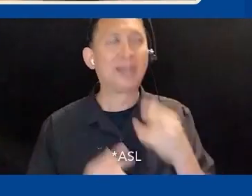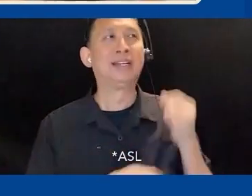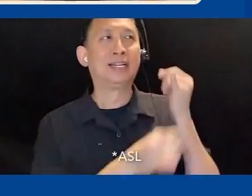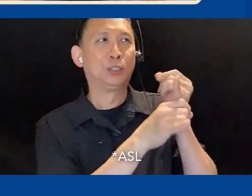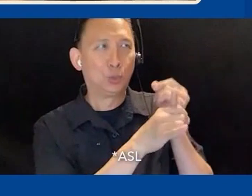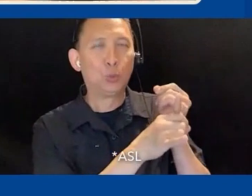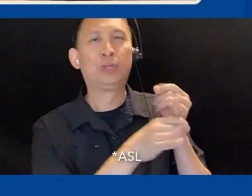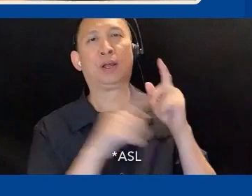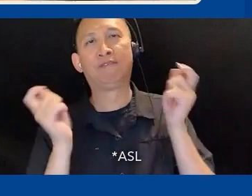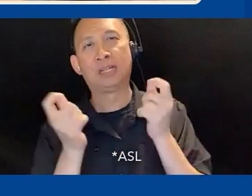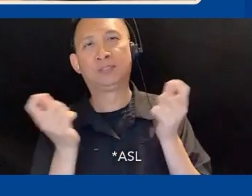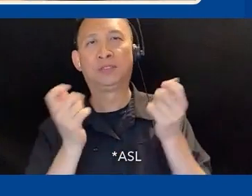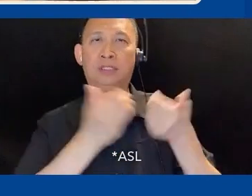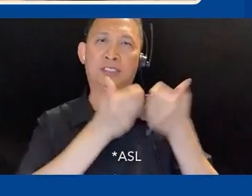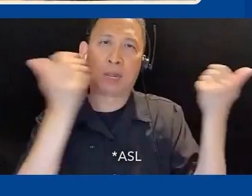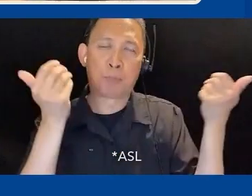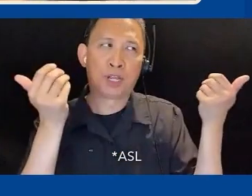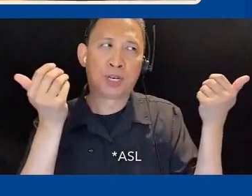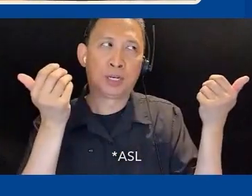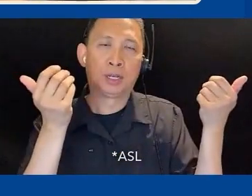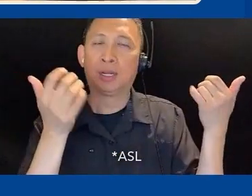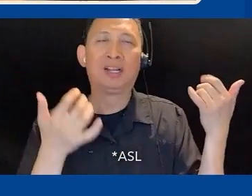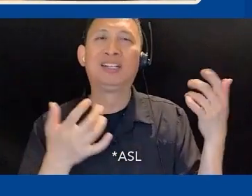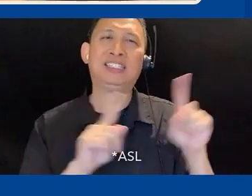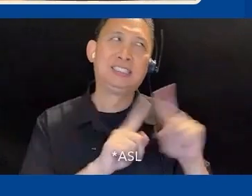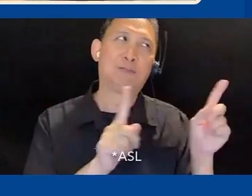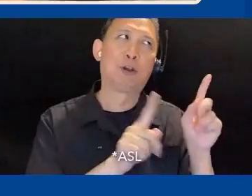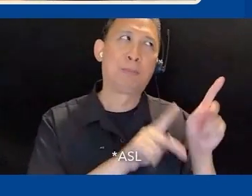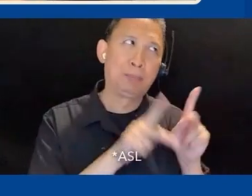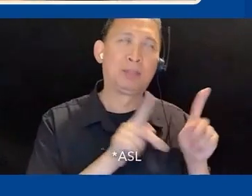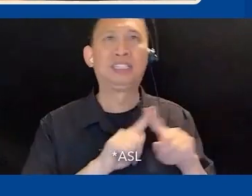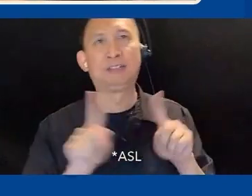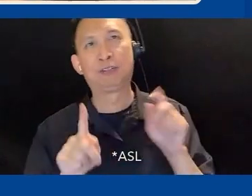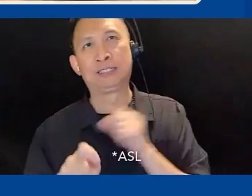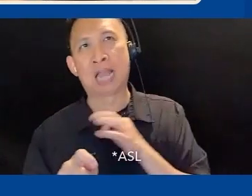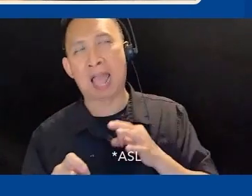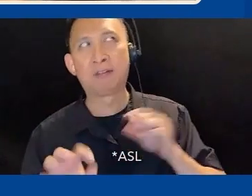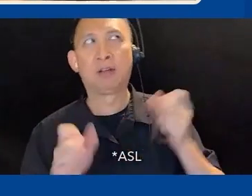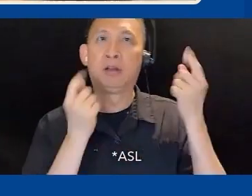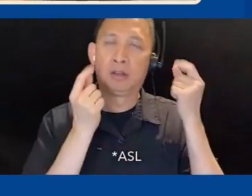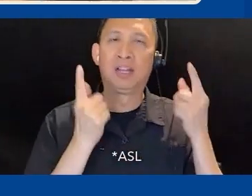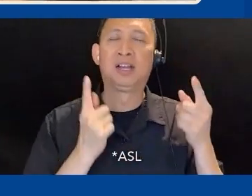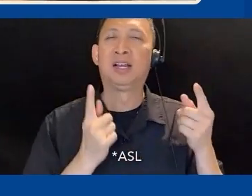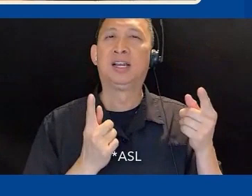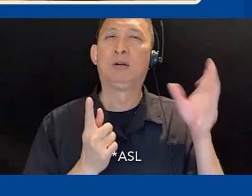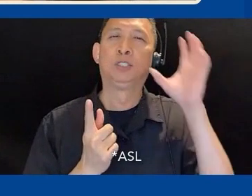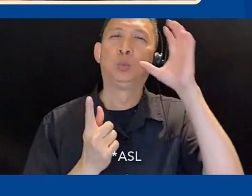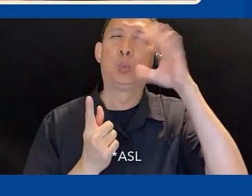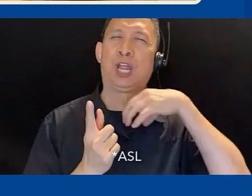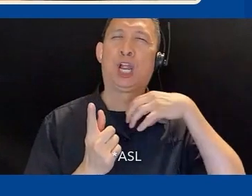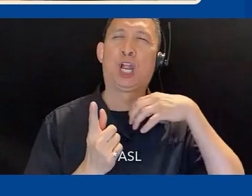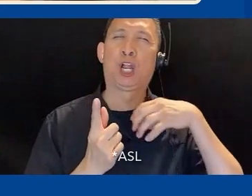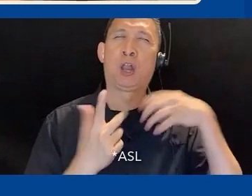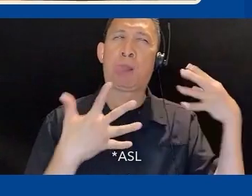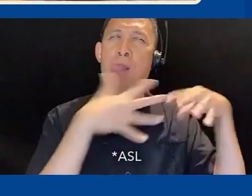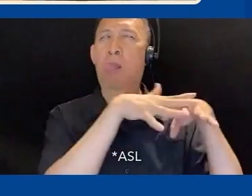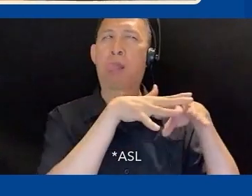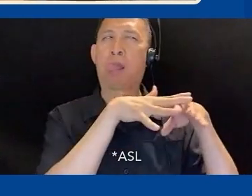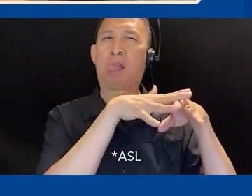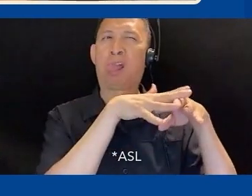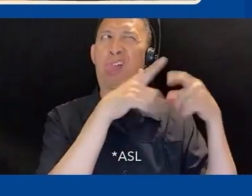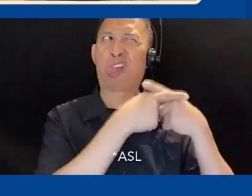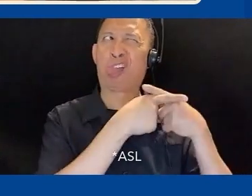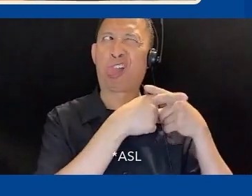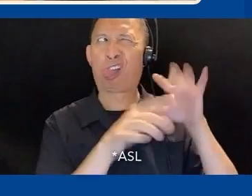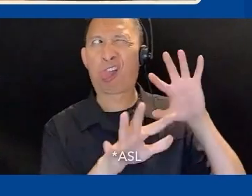together, but it's different crew and different people. But it was certainly kind of a bizarre experience, you know, at